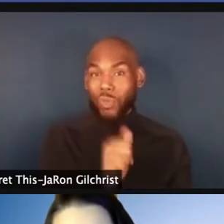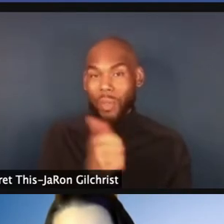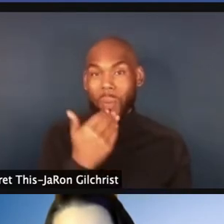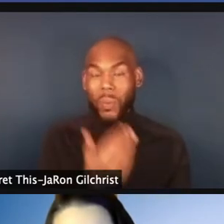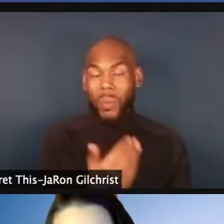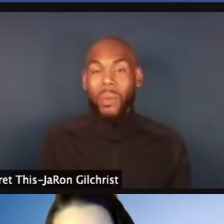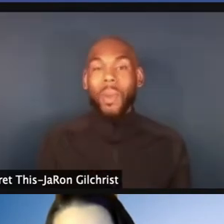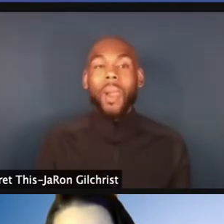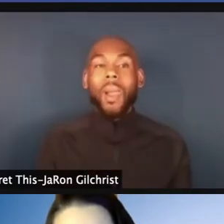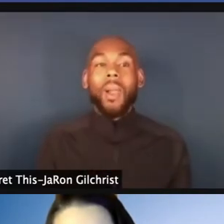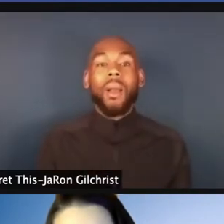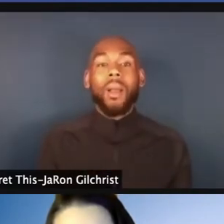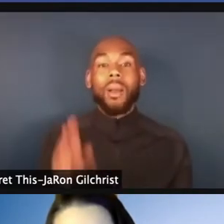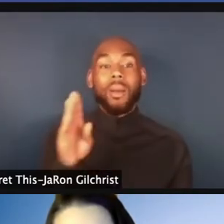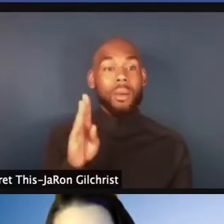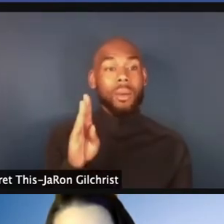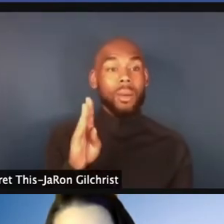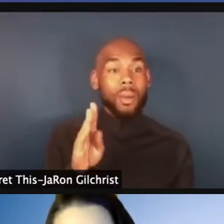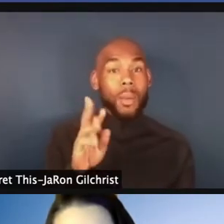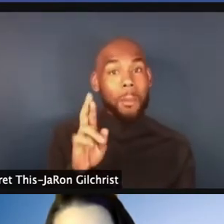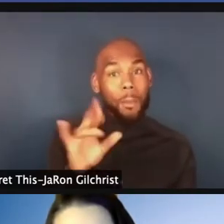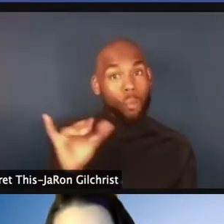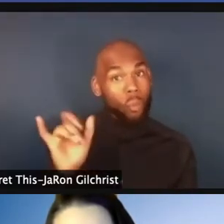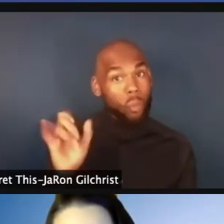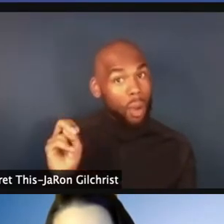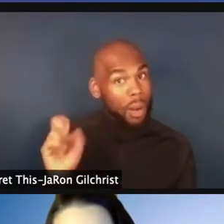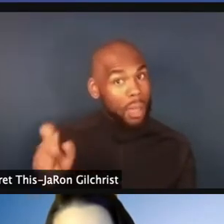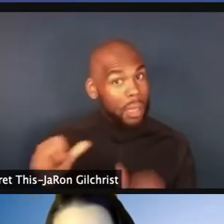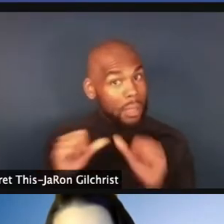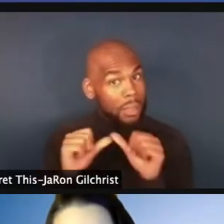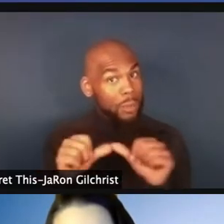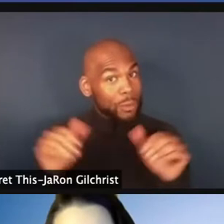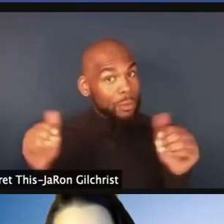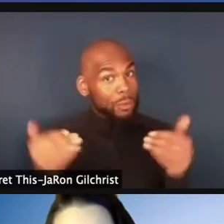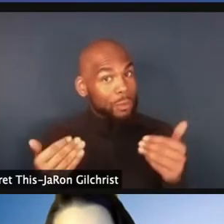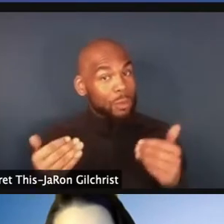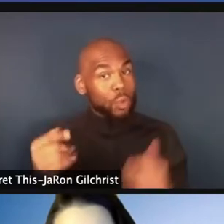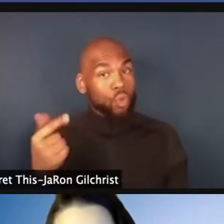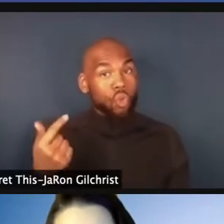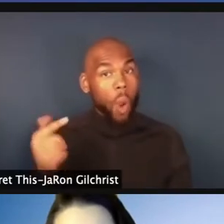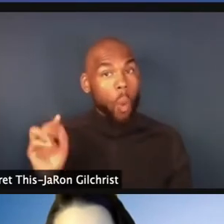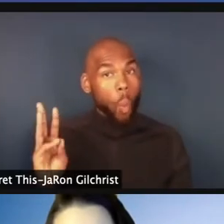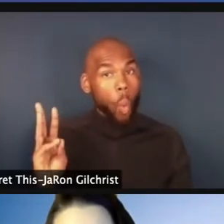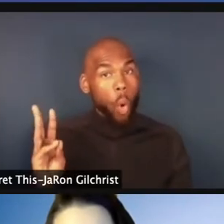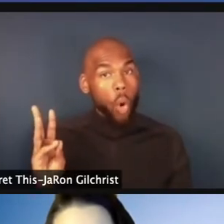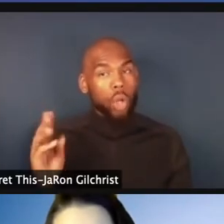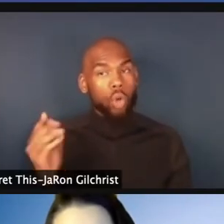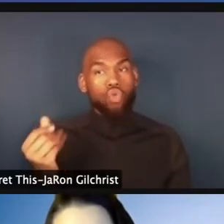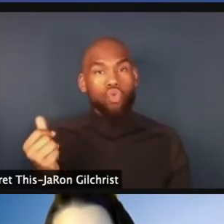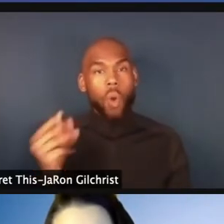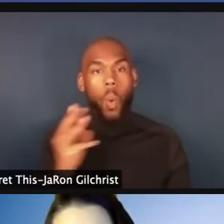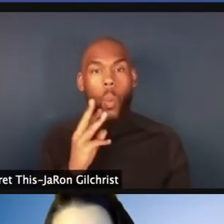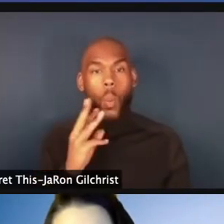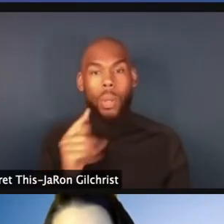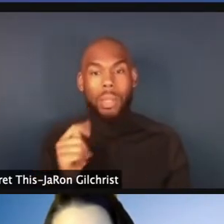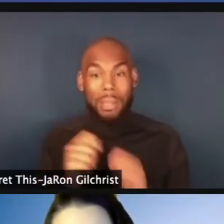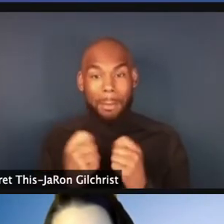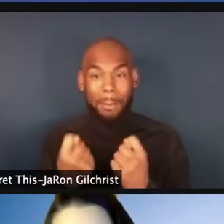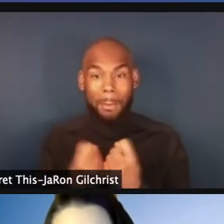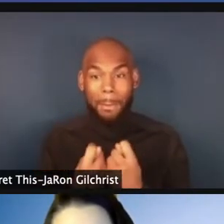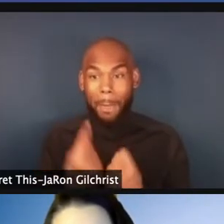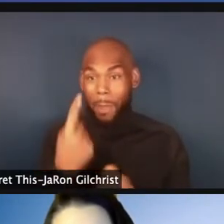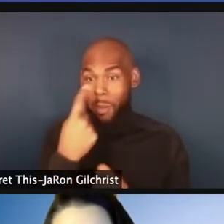So Brian, am I good to start continue introducing our groundwater team? Awesome, I'm gonna pass it. Tara, do you mind introducing yourself real quick to